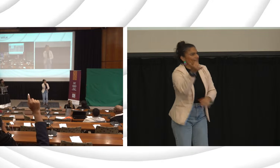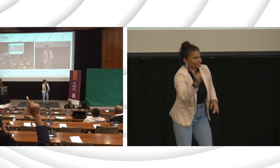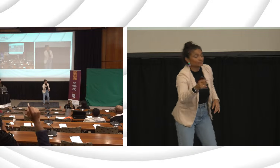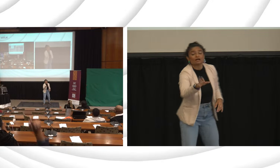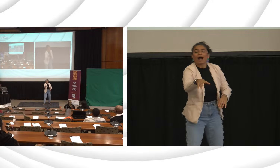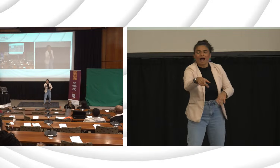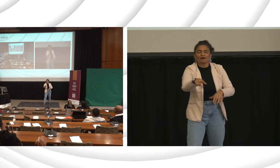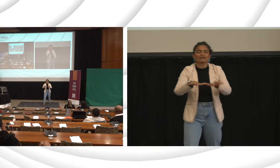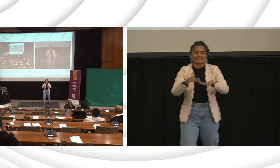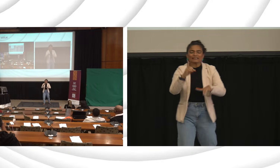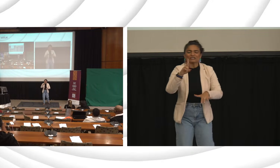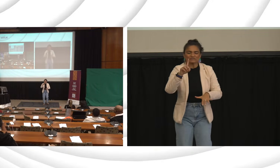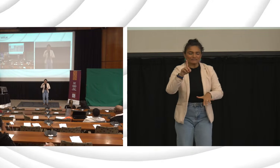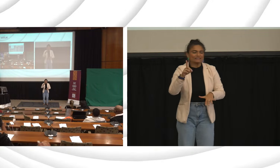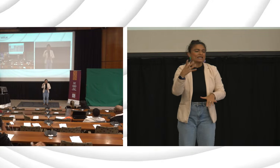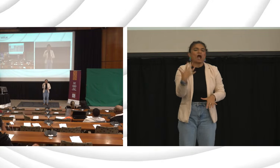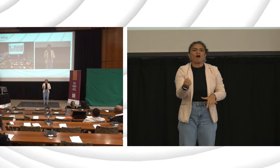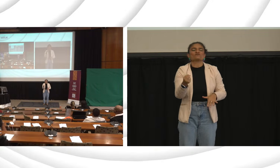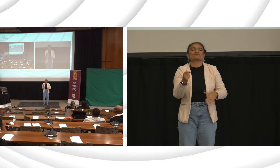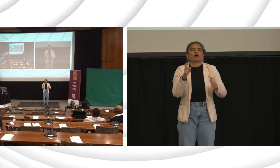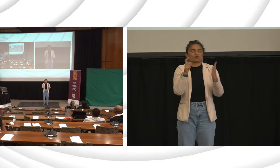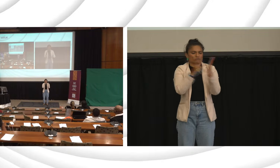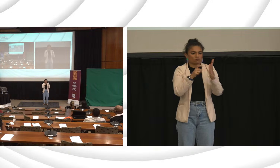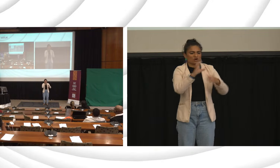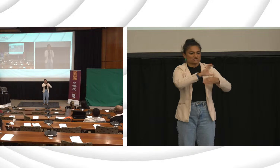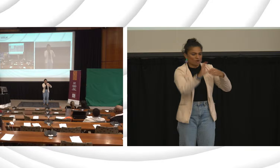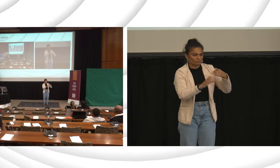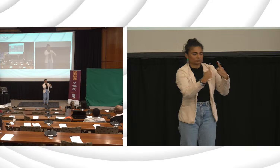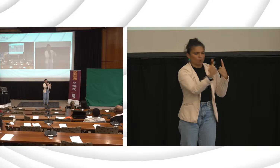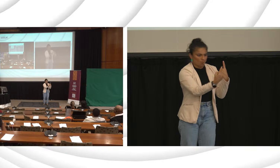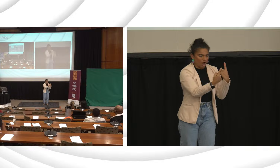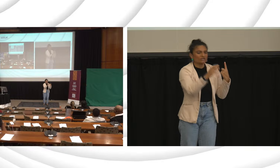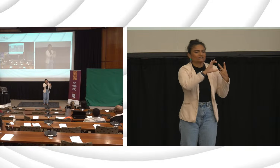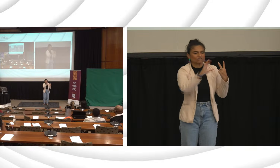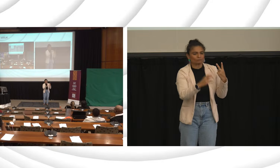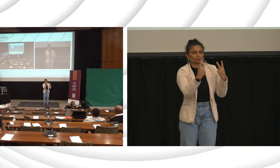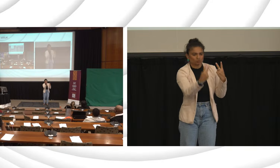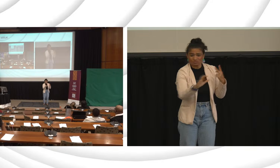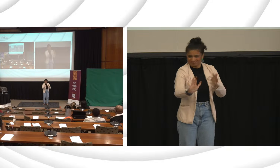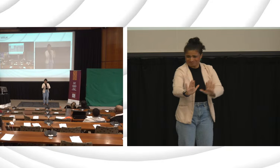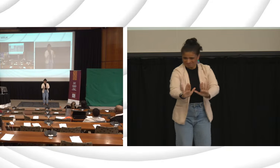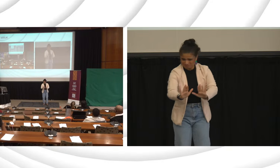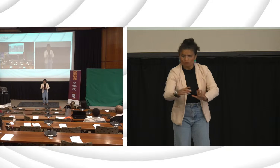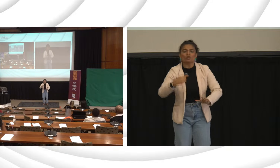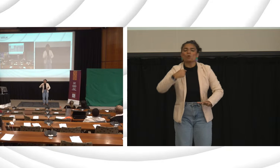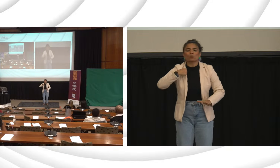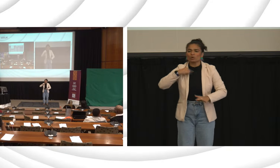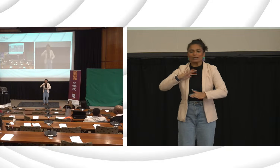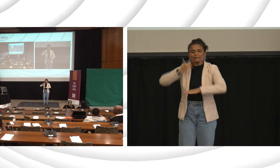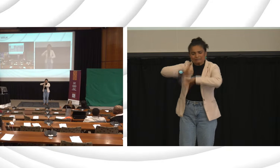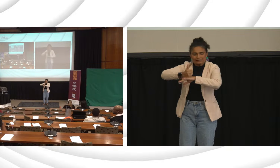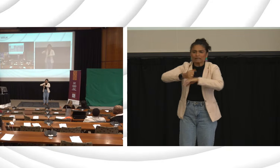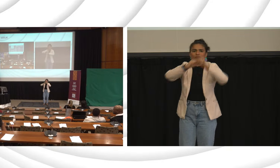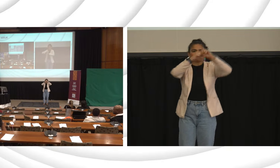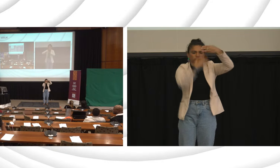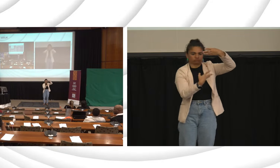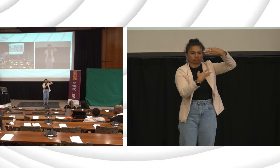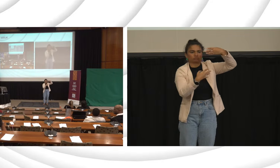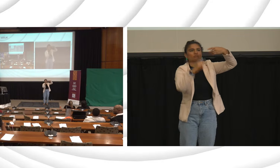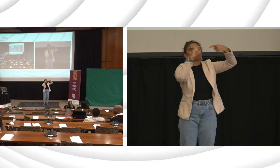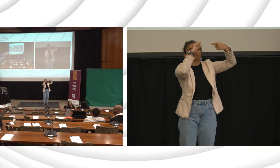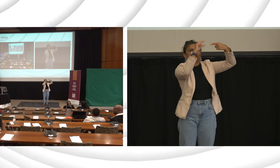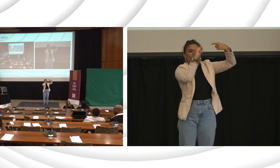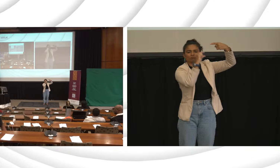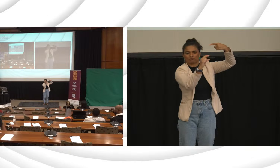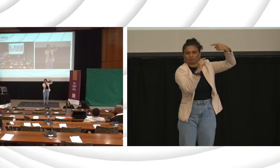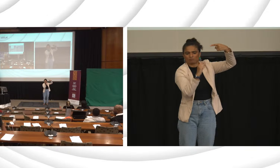yes. The what? Oh, the DVDs. Oh, the menu. So the DVDs having section